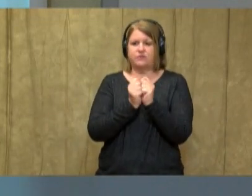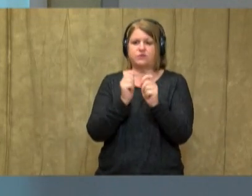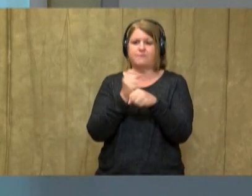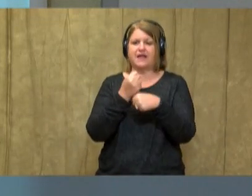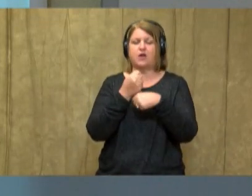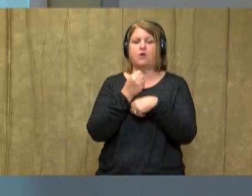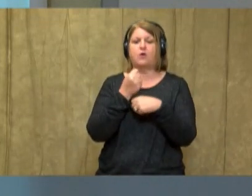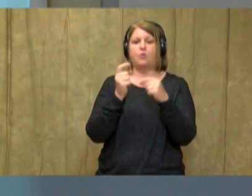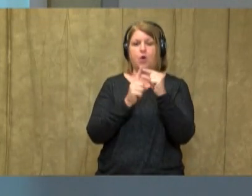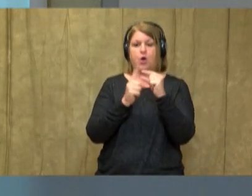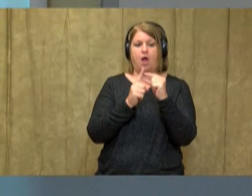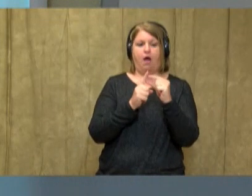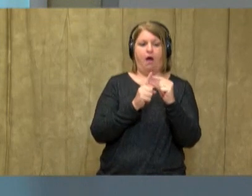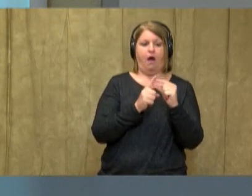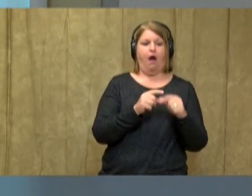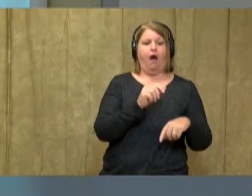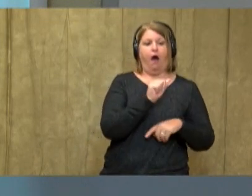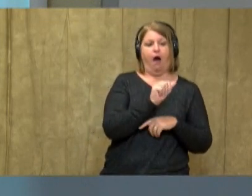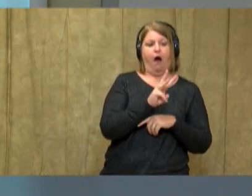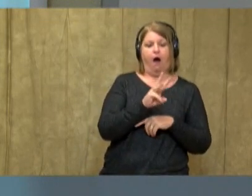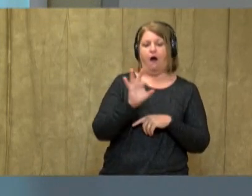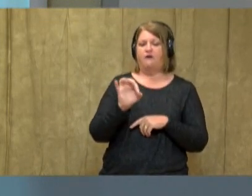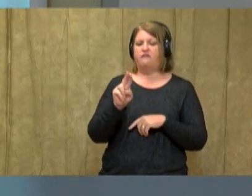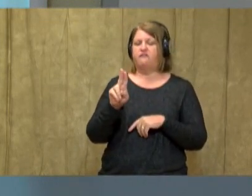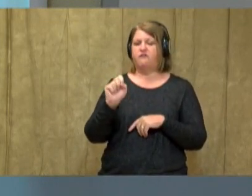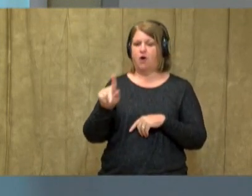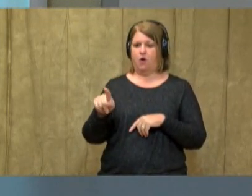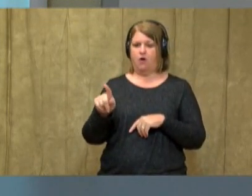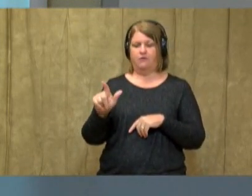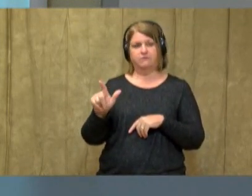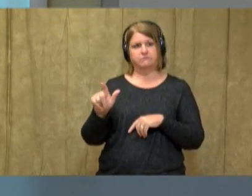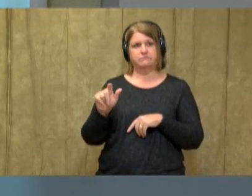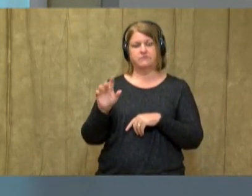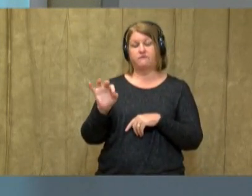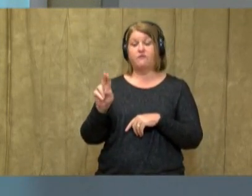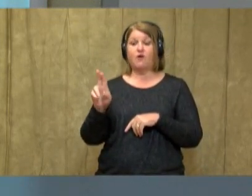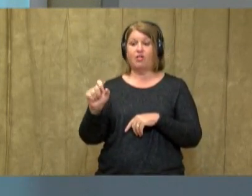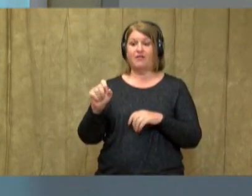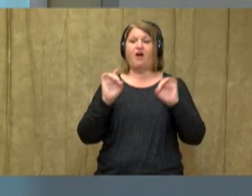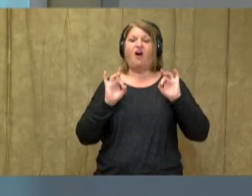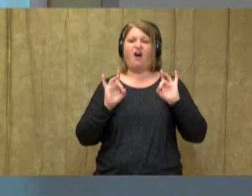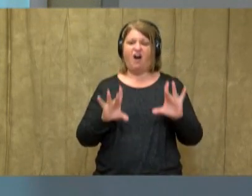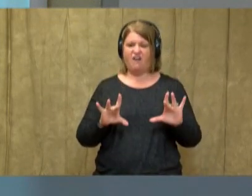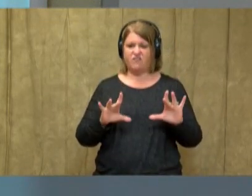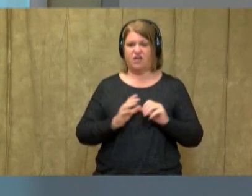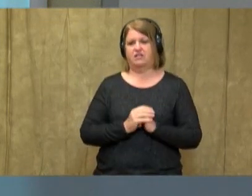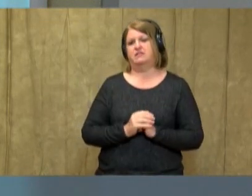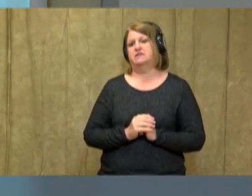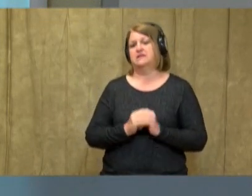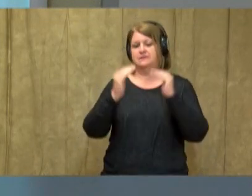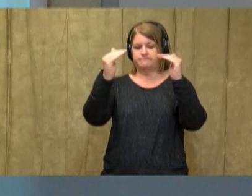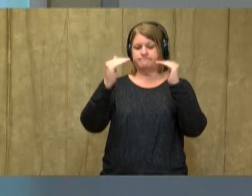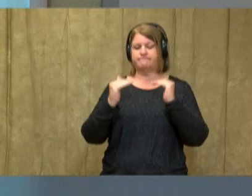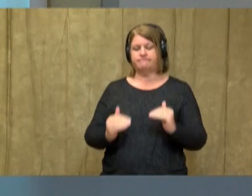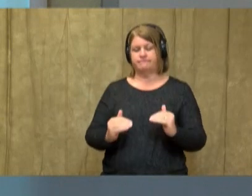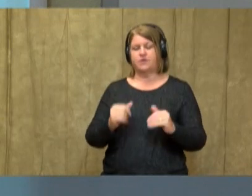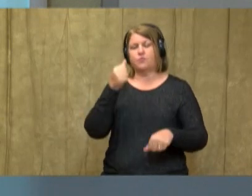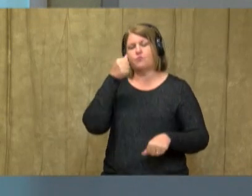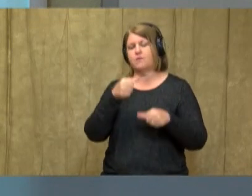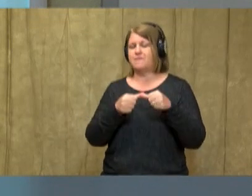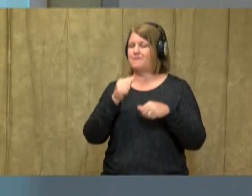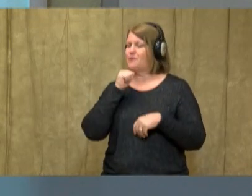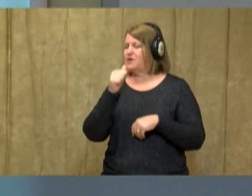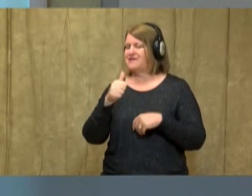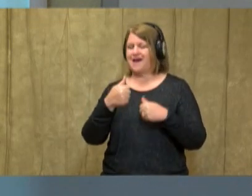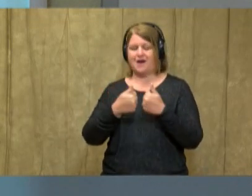Go. Awful. What's the word? Awful. Good job. Look at the next one. Remember, we don't want